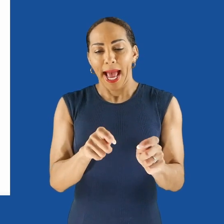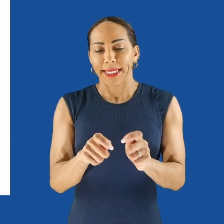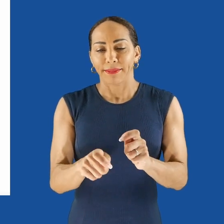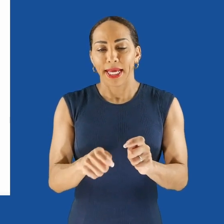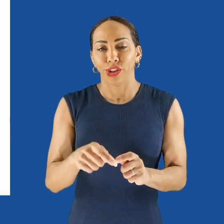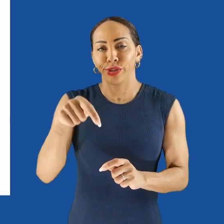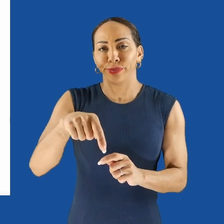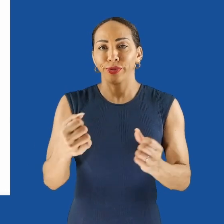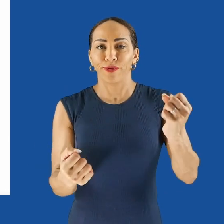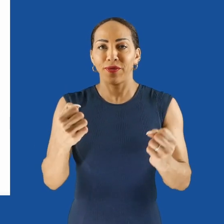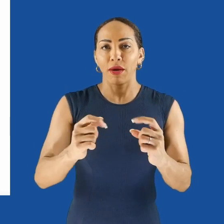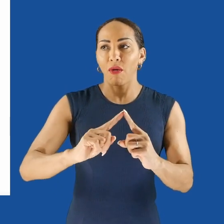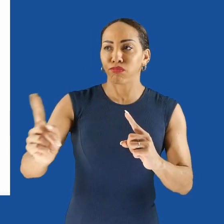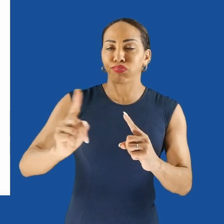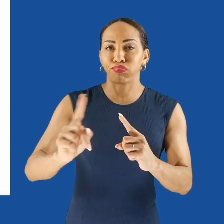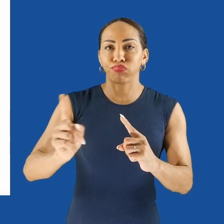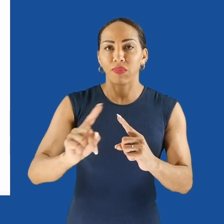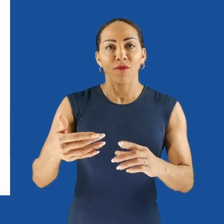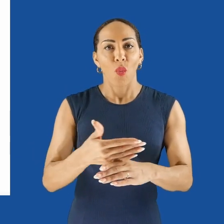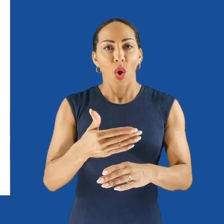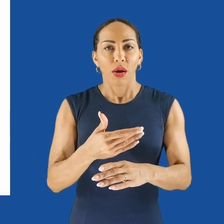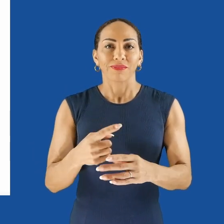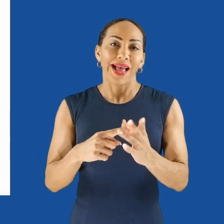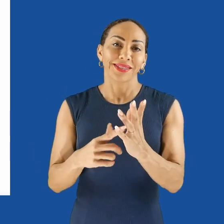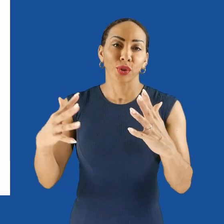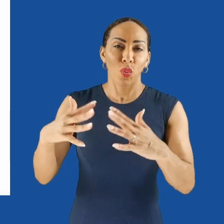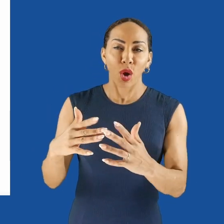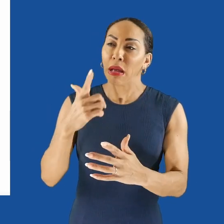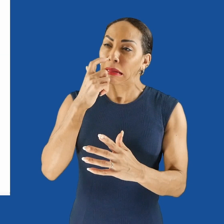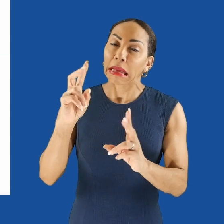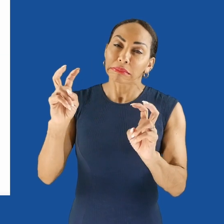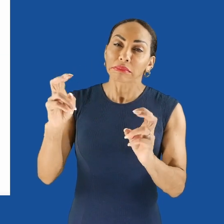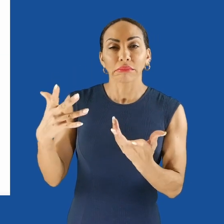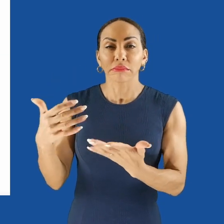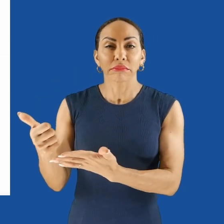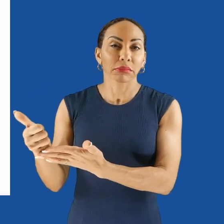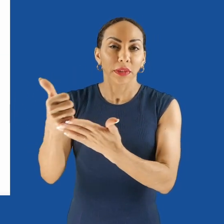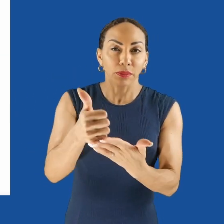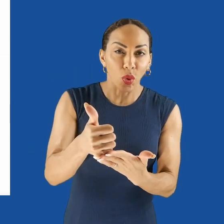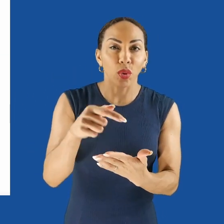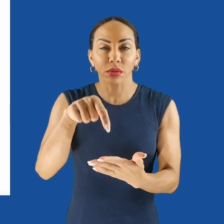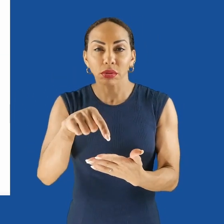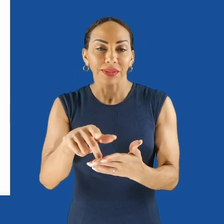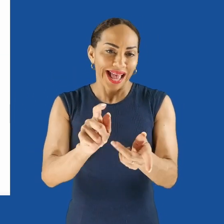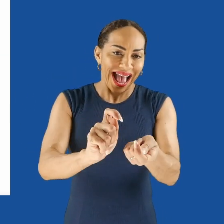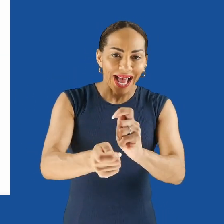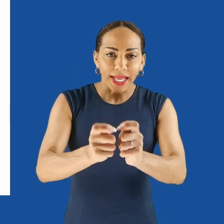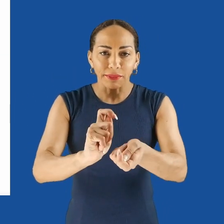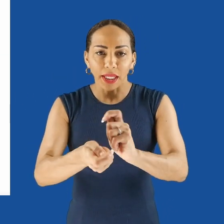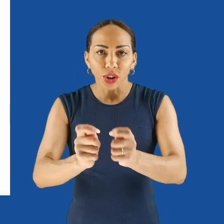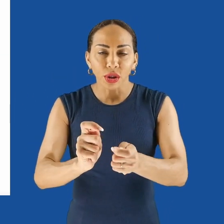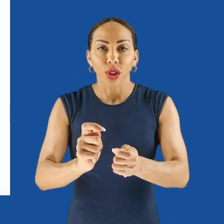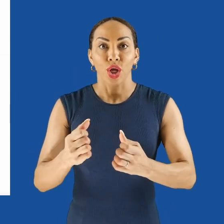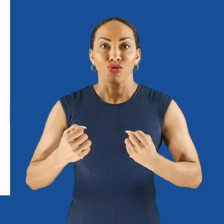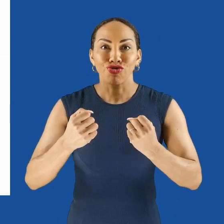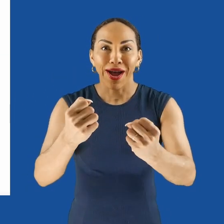vehicle you use to travel to work or during work? Access to work can help to pay for adaptations to your vehicle to